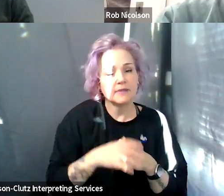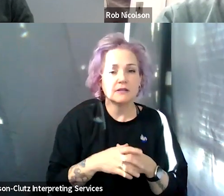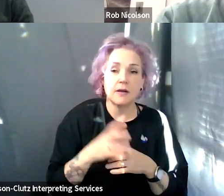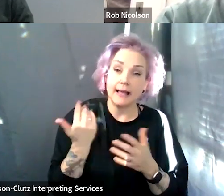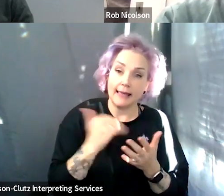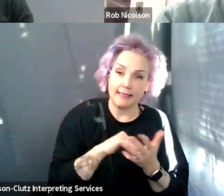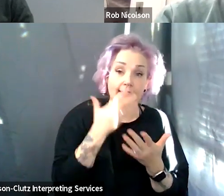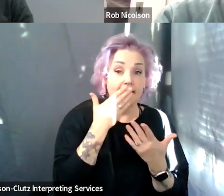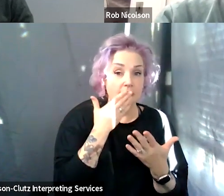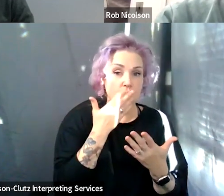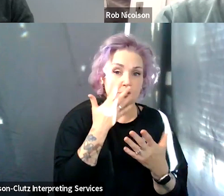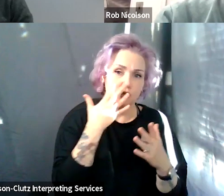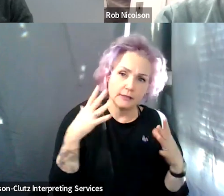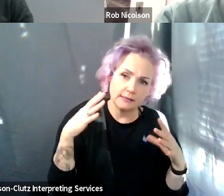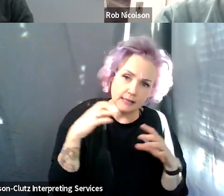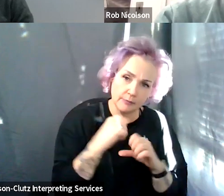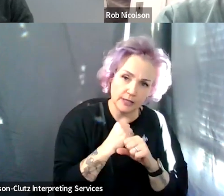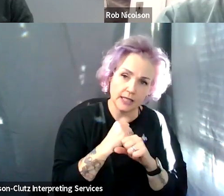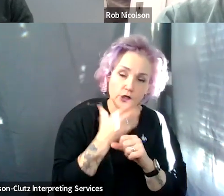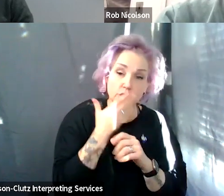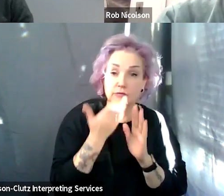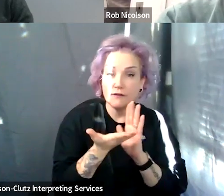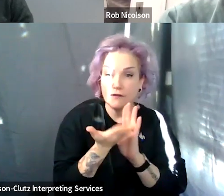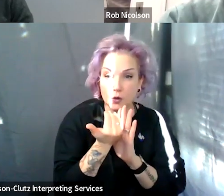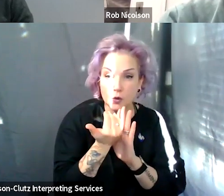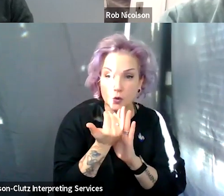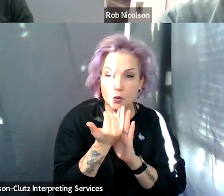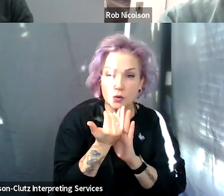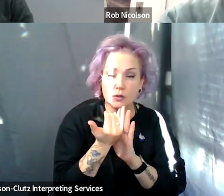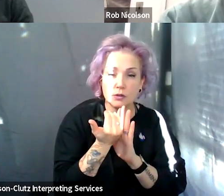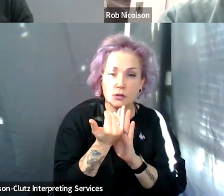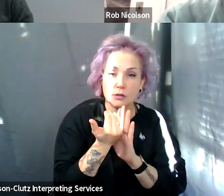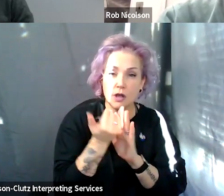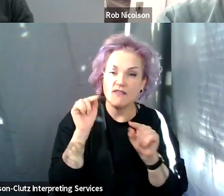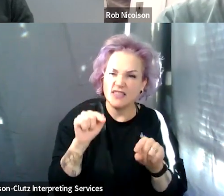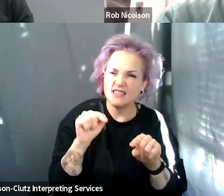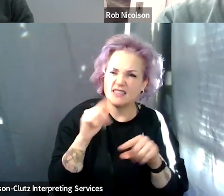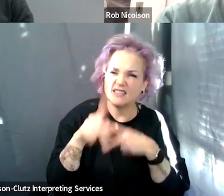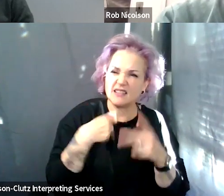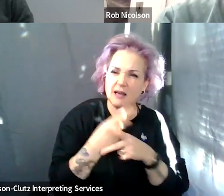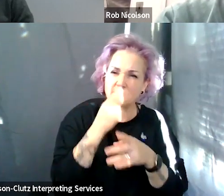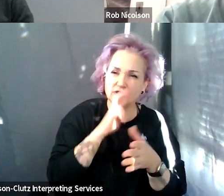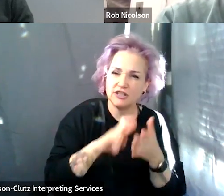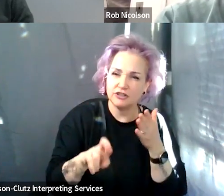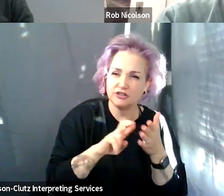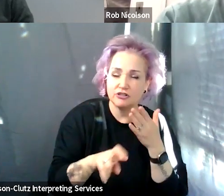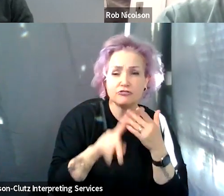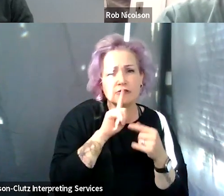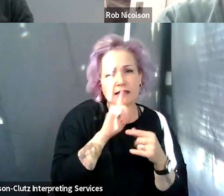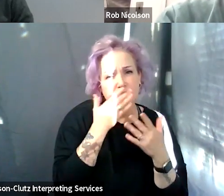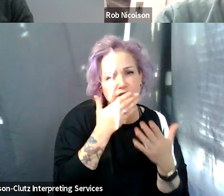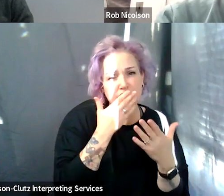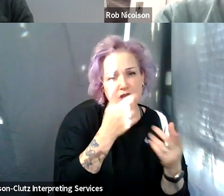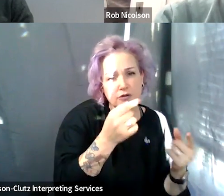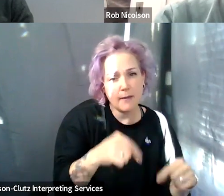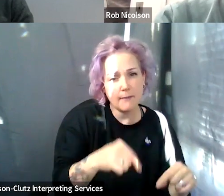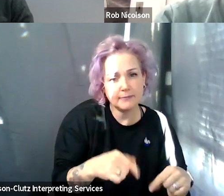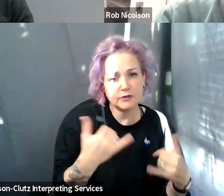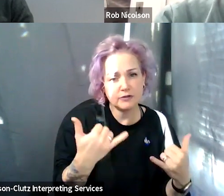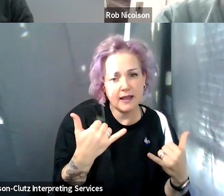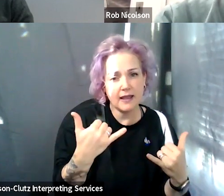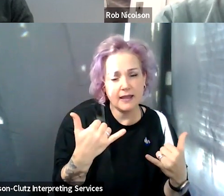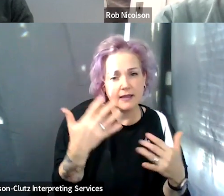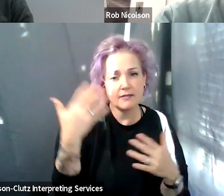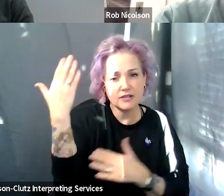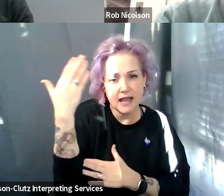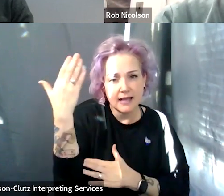and really nice review of sort of where the field's at and what the findings have been and where it's going. And I really appreciate you coming and joining us today. I